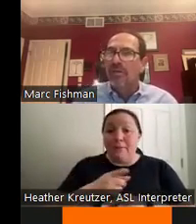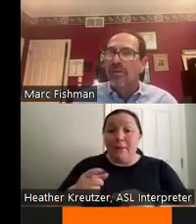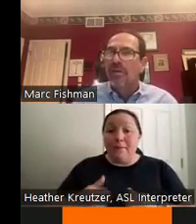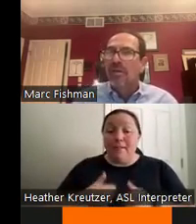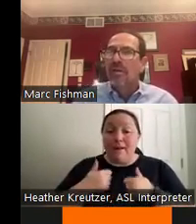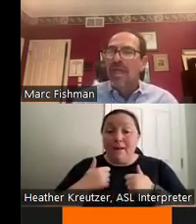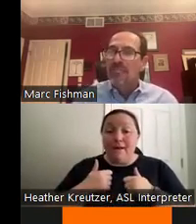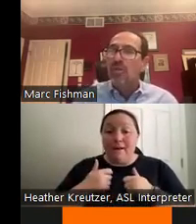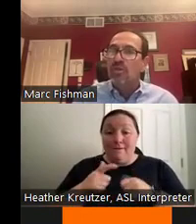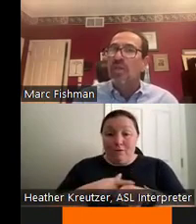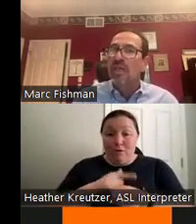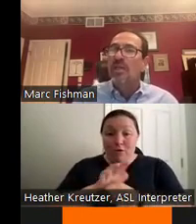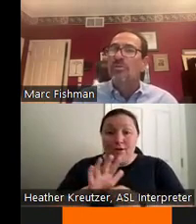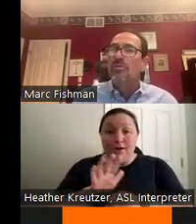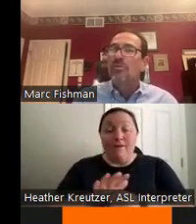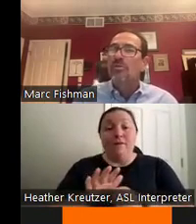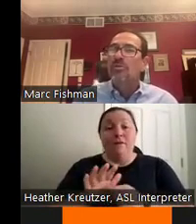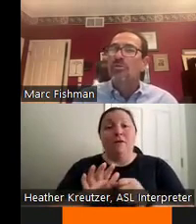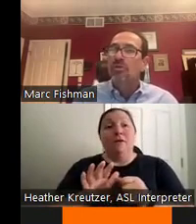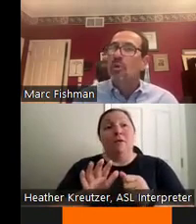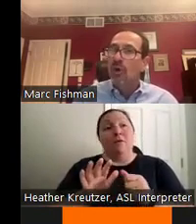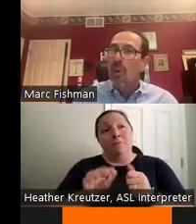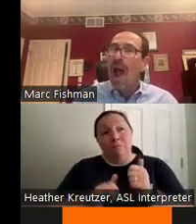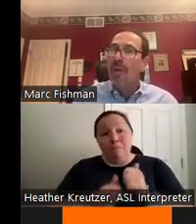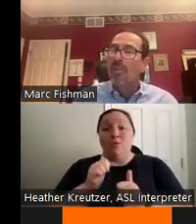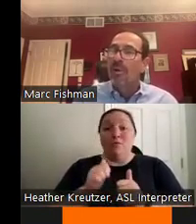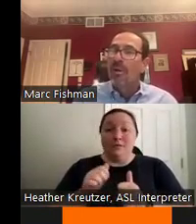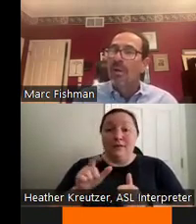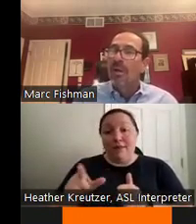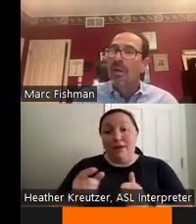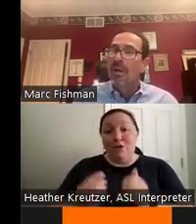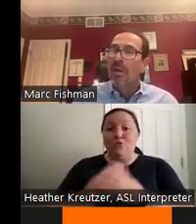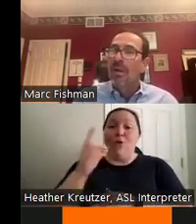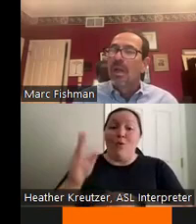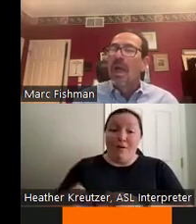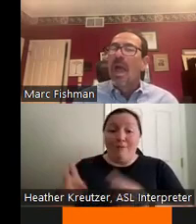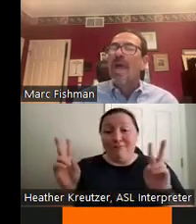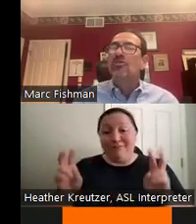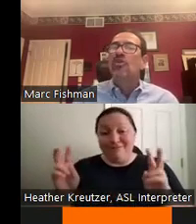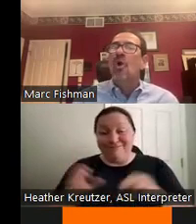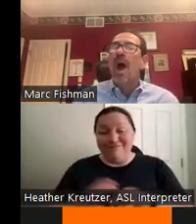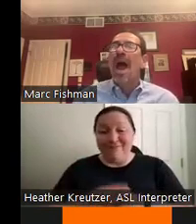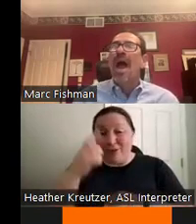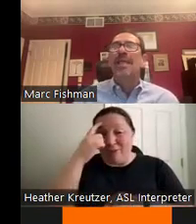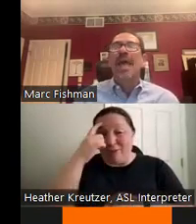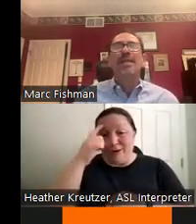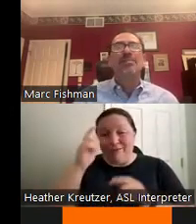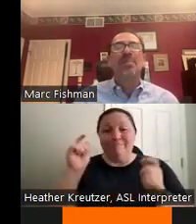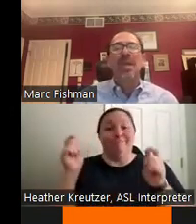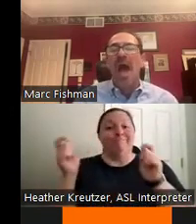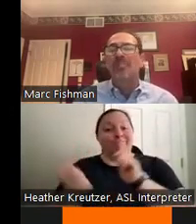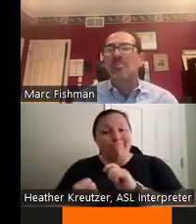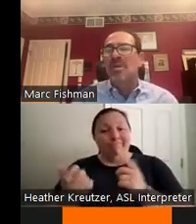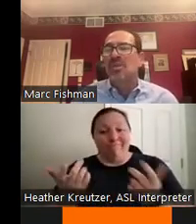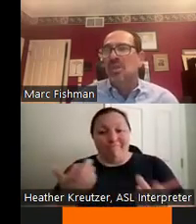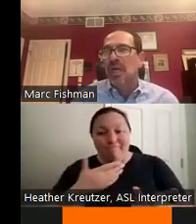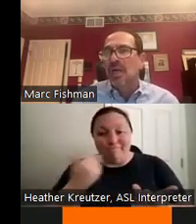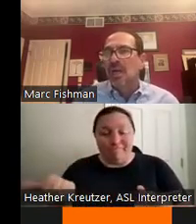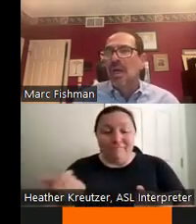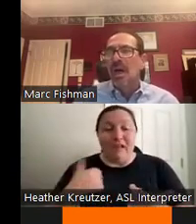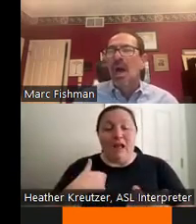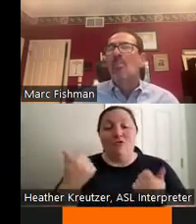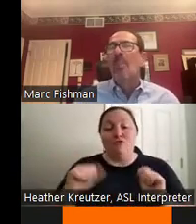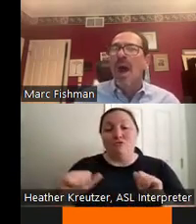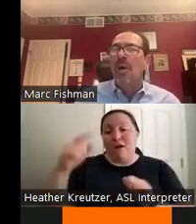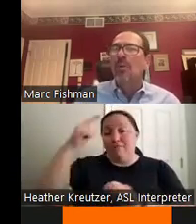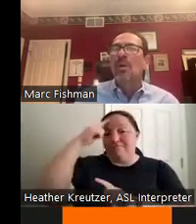enough, they mostly do grow up. And so I like to be